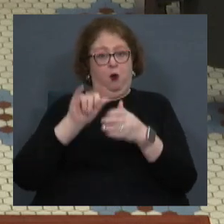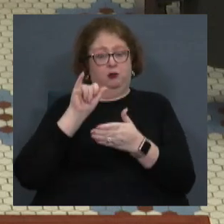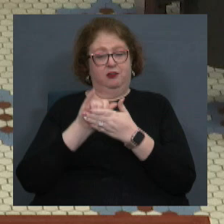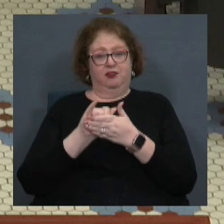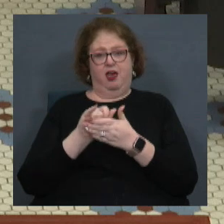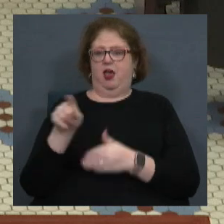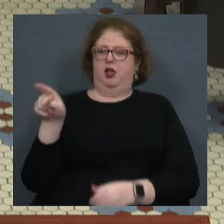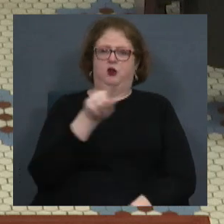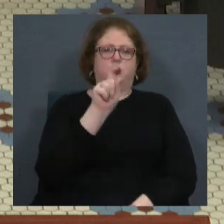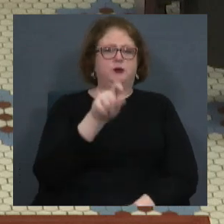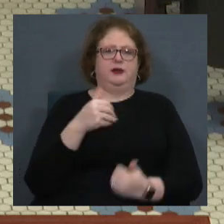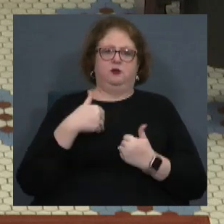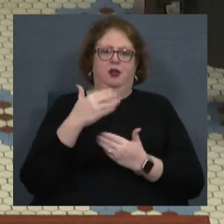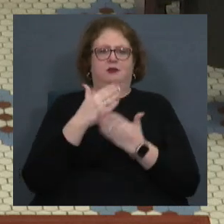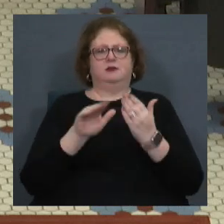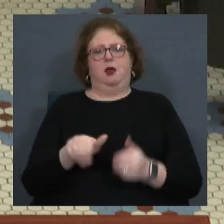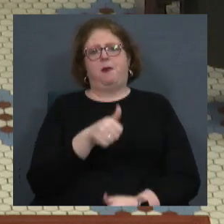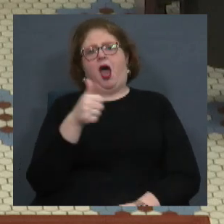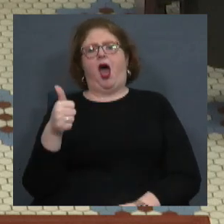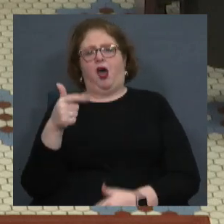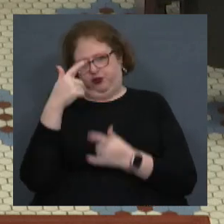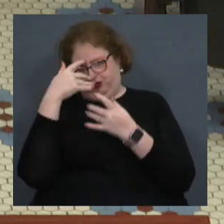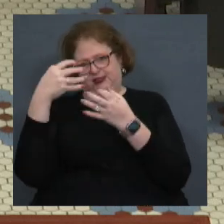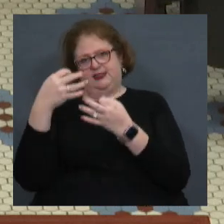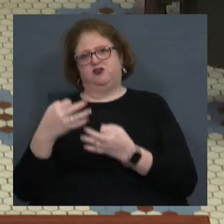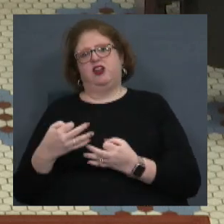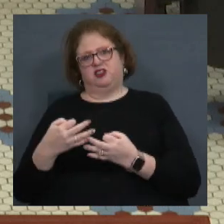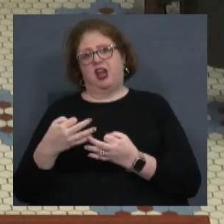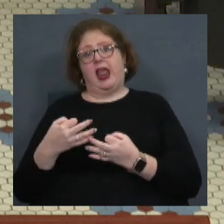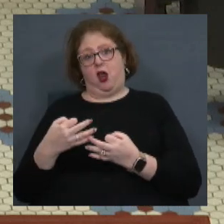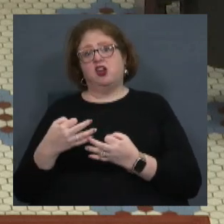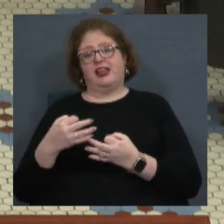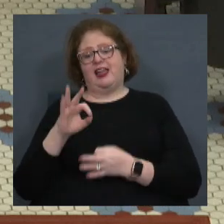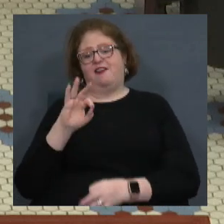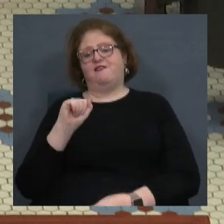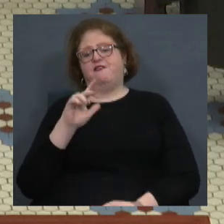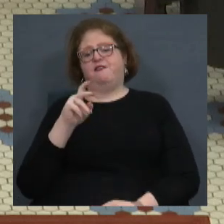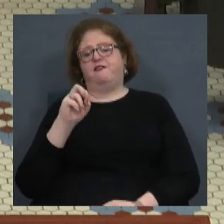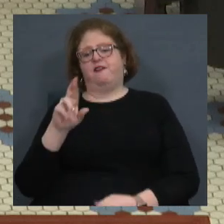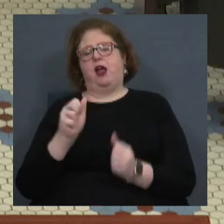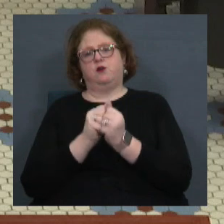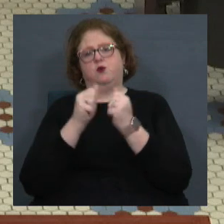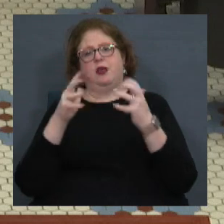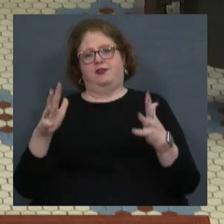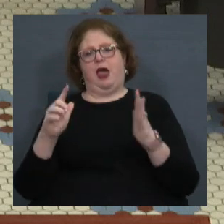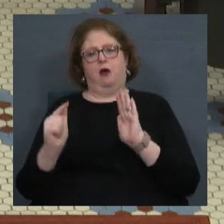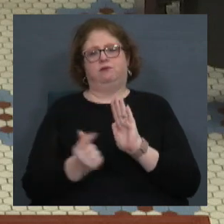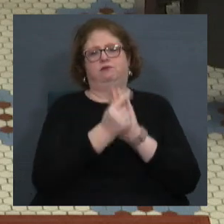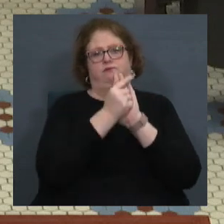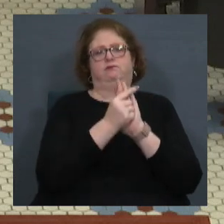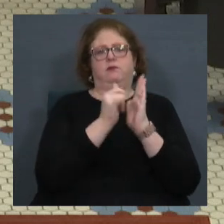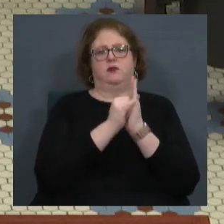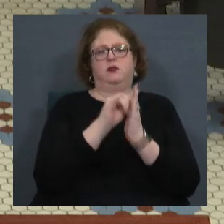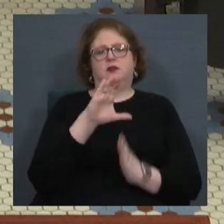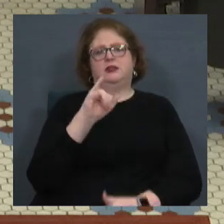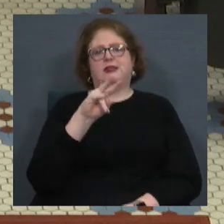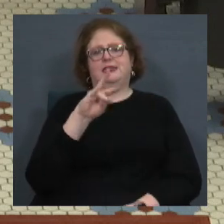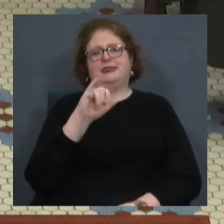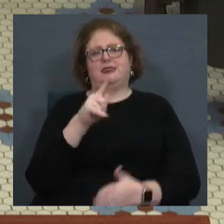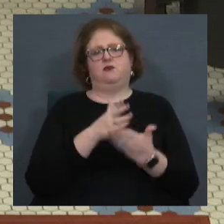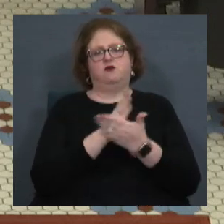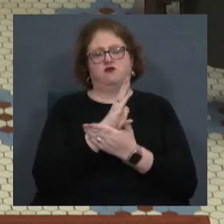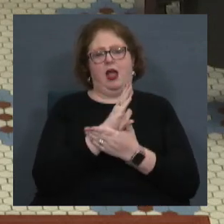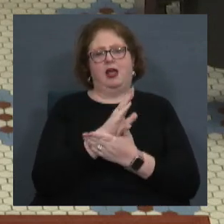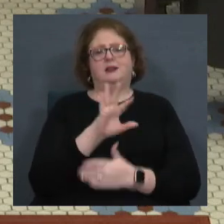discretionary factor without violating civil rights laws, in particular the Fair Housing Act and the Americans